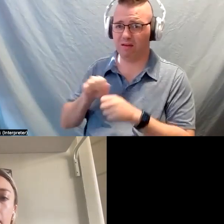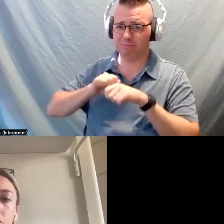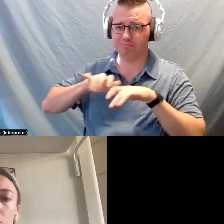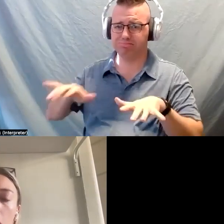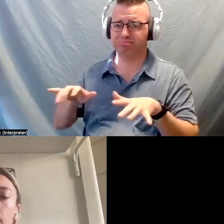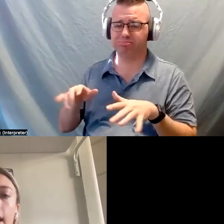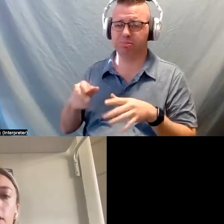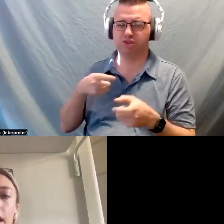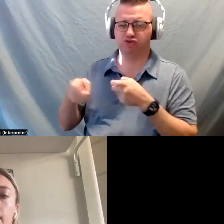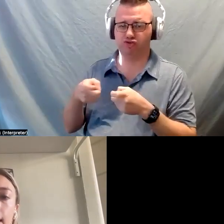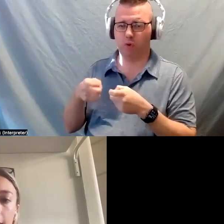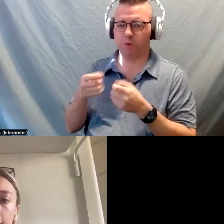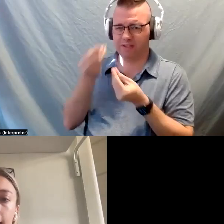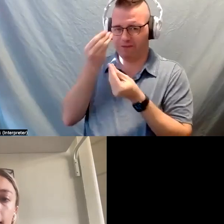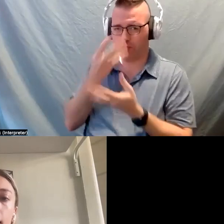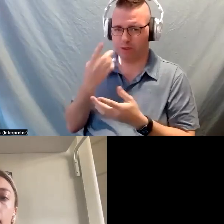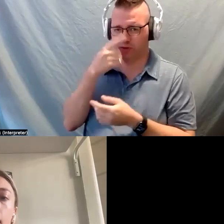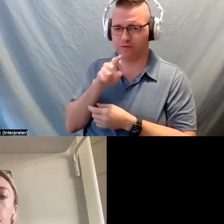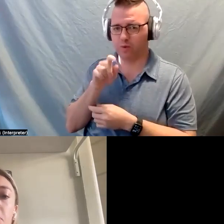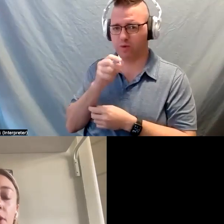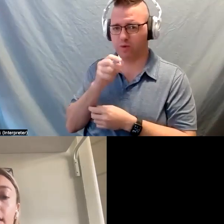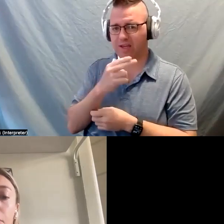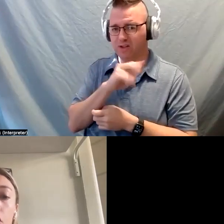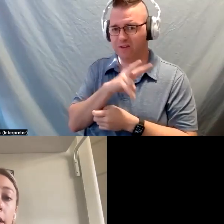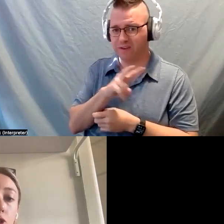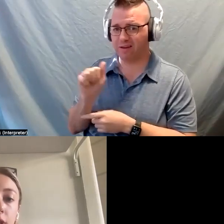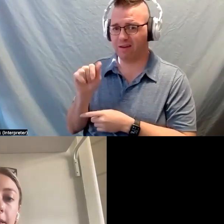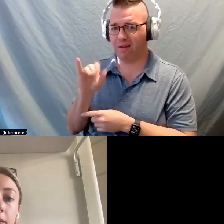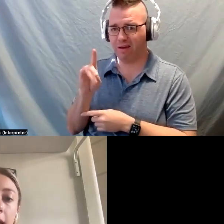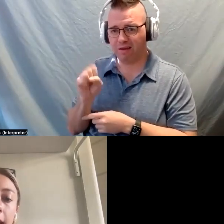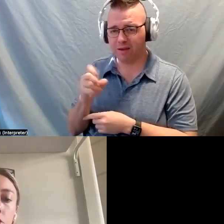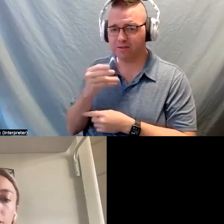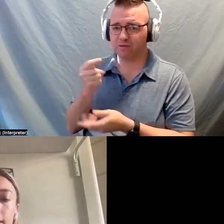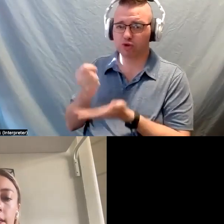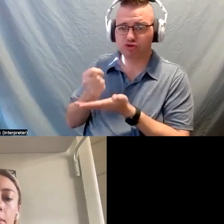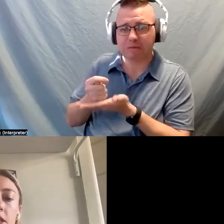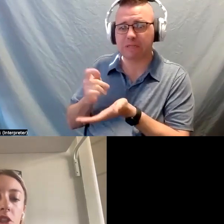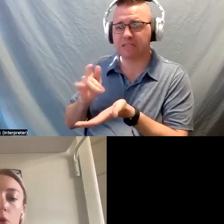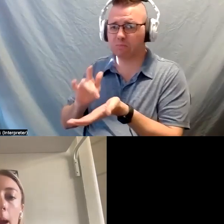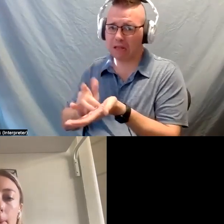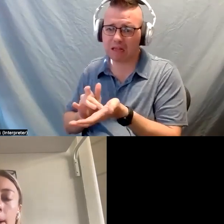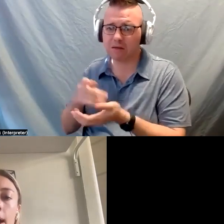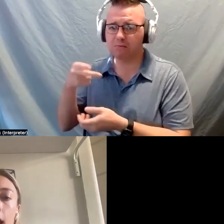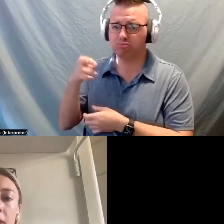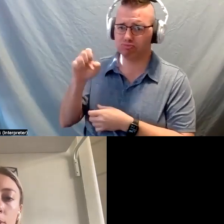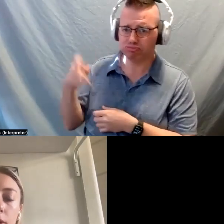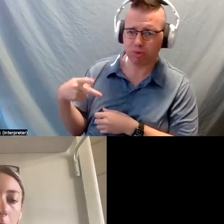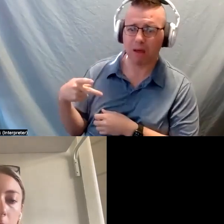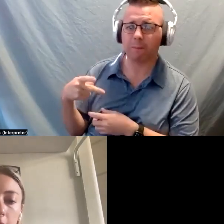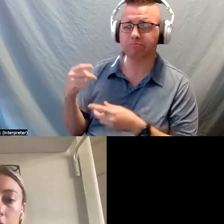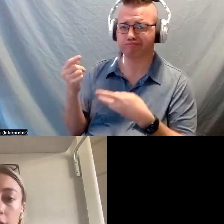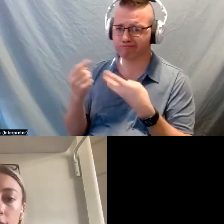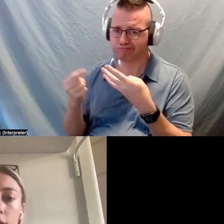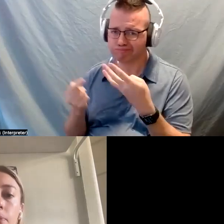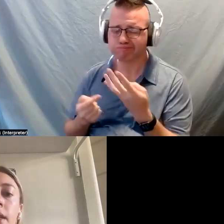distribution of information regarding HIV and AIDS, specifically regarding treatments and medications such as PrEP that you